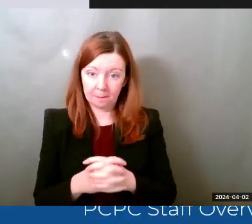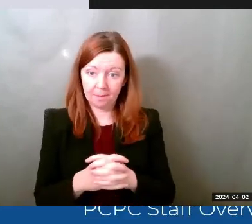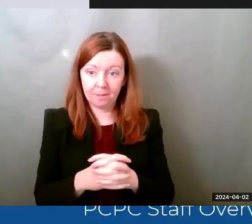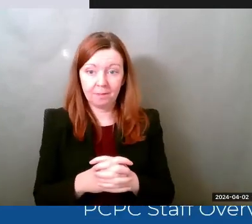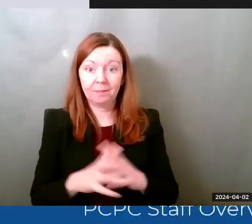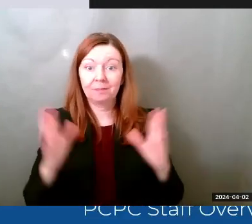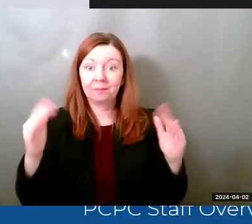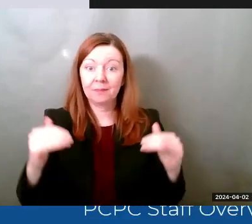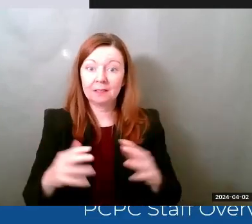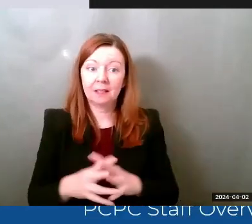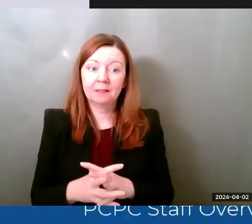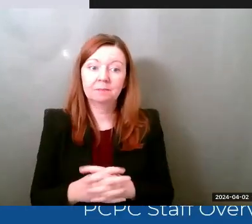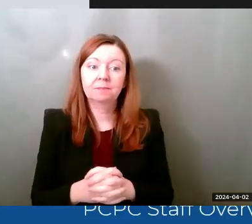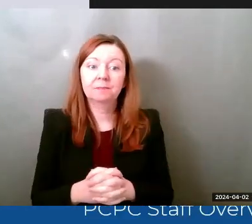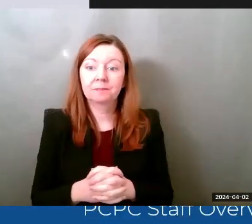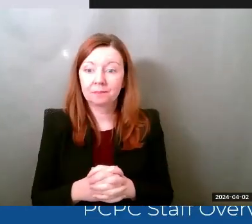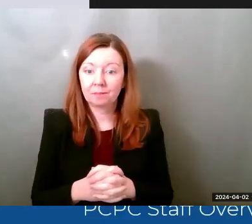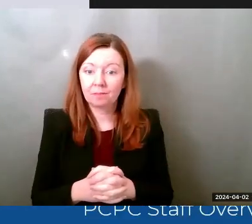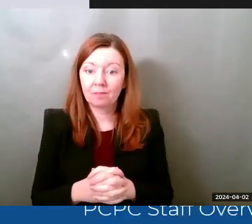Next slide.